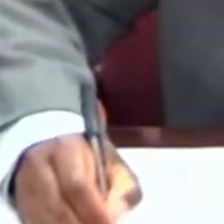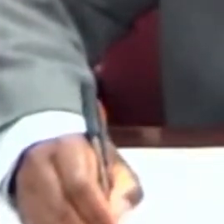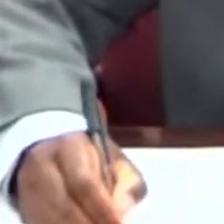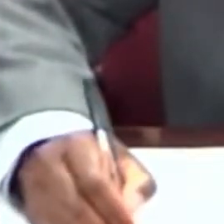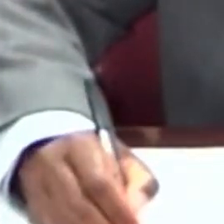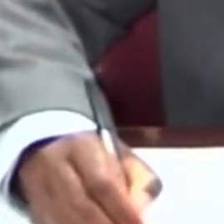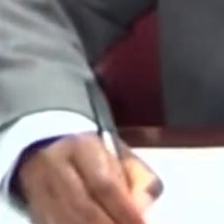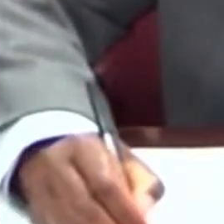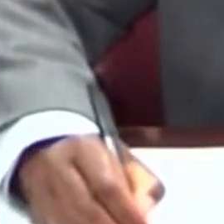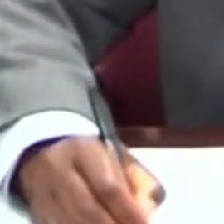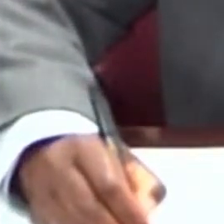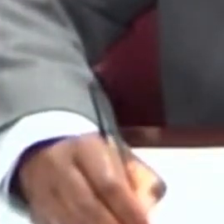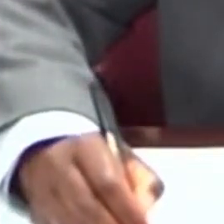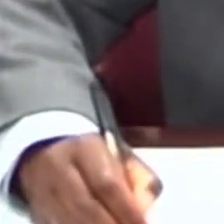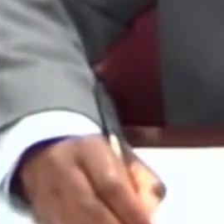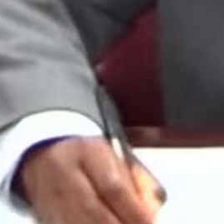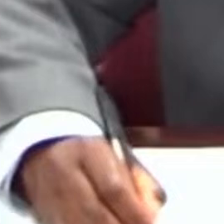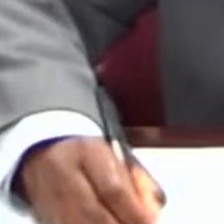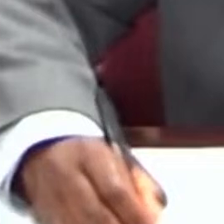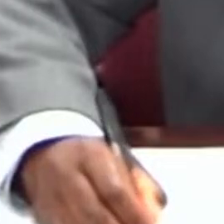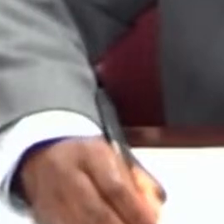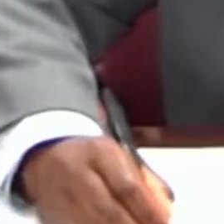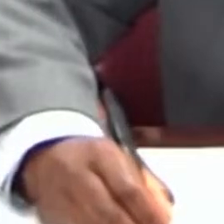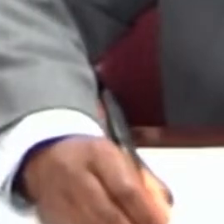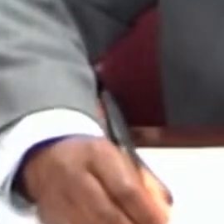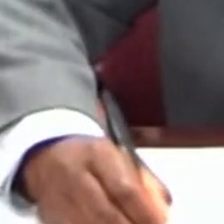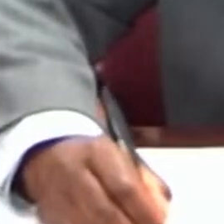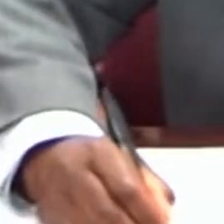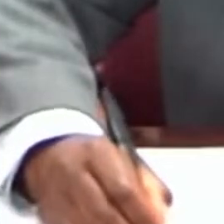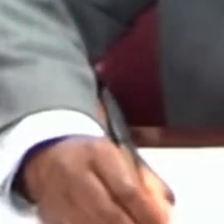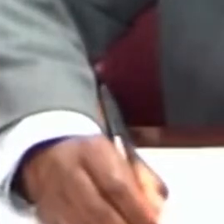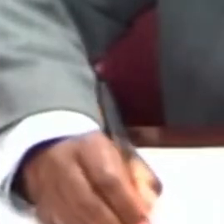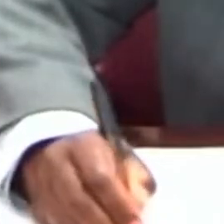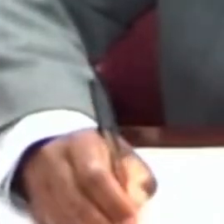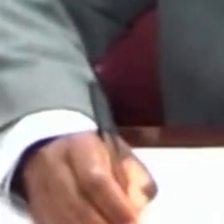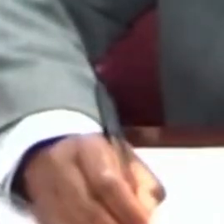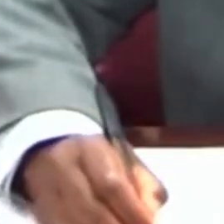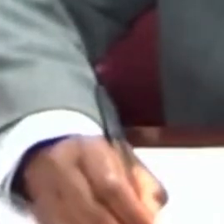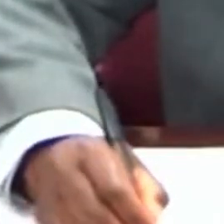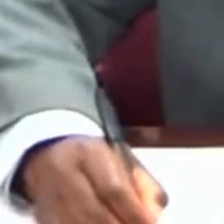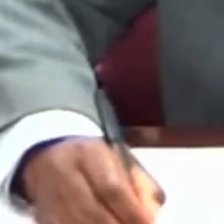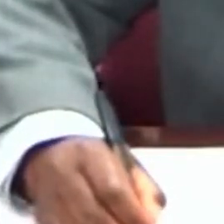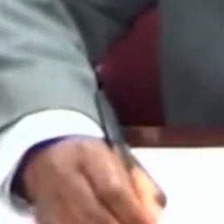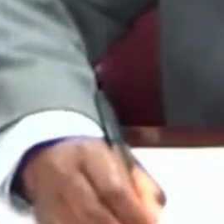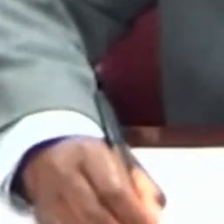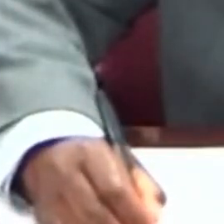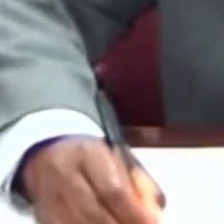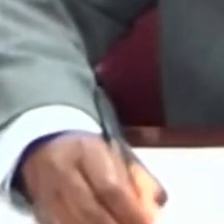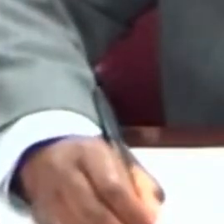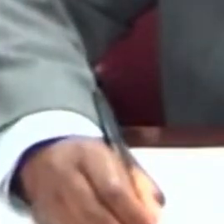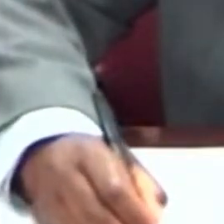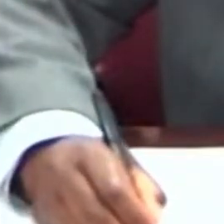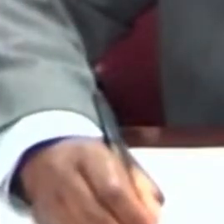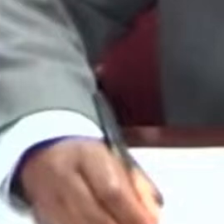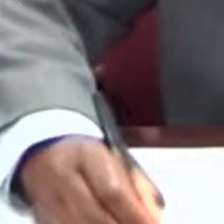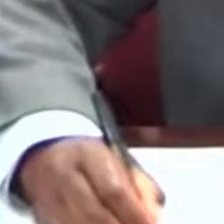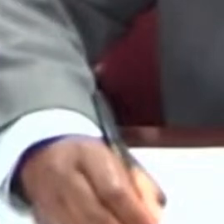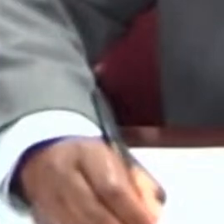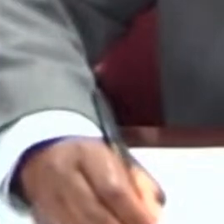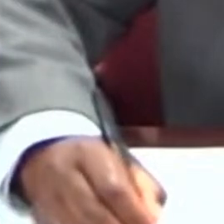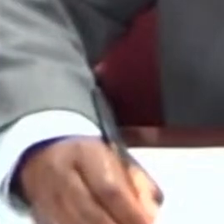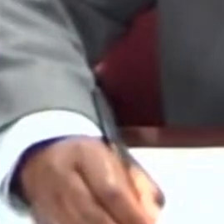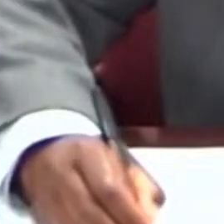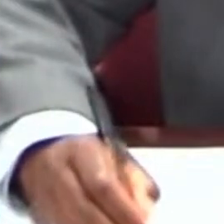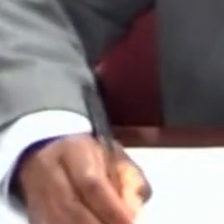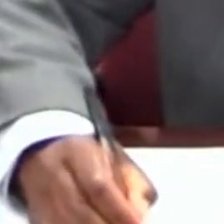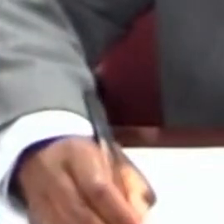are also social to the citizens. I mean, we have projects like the Tazara Railway line.